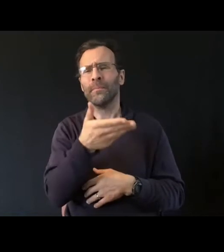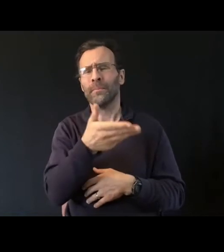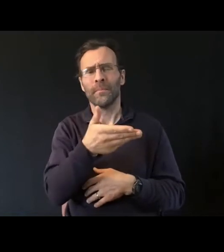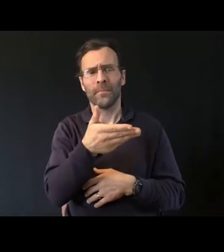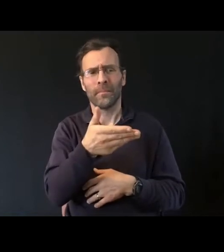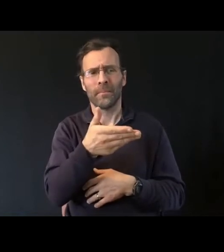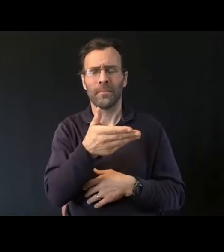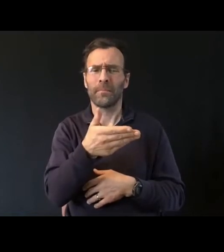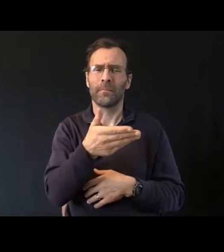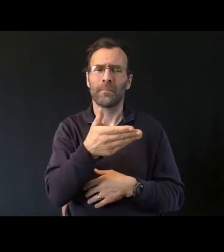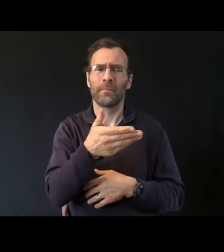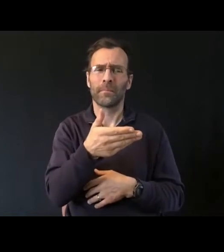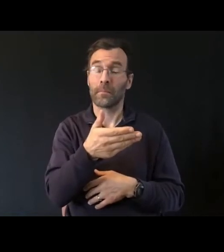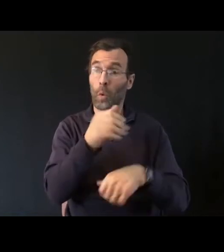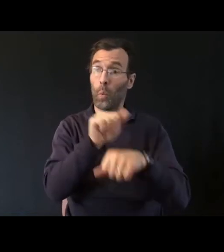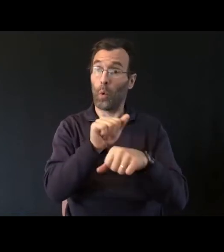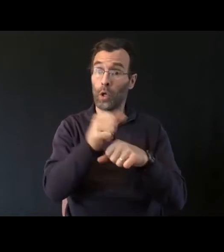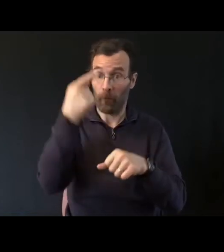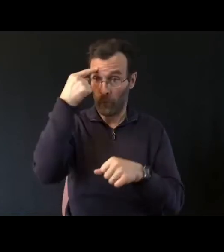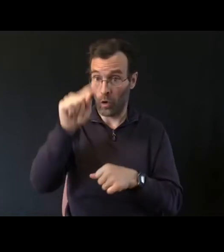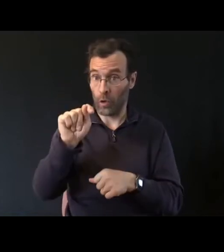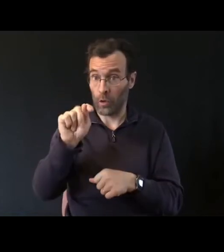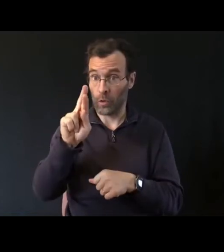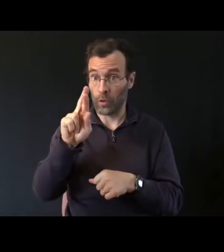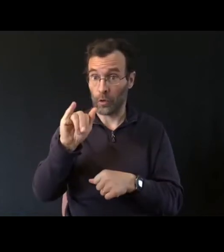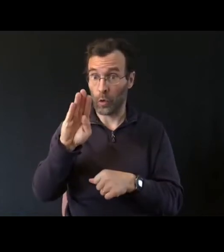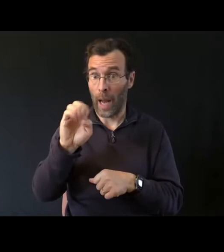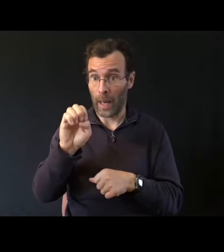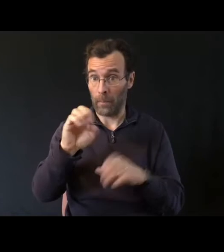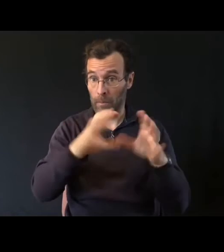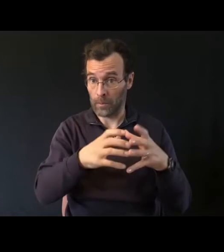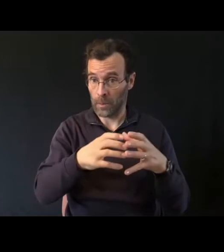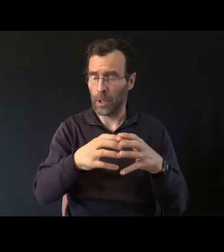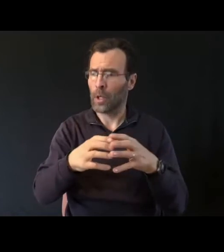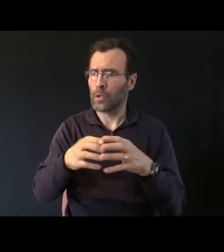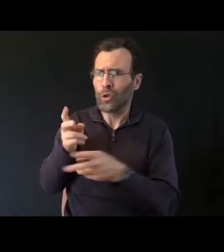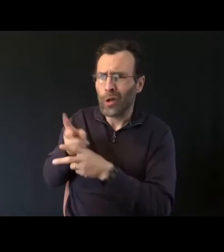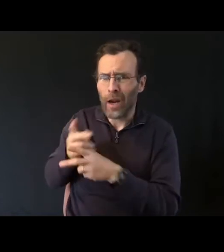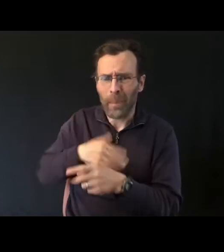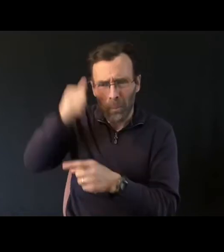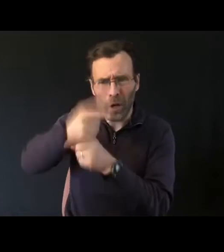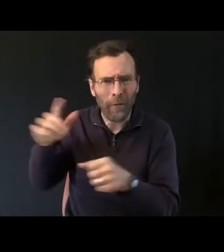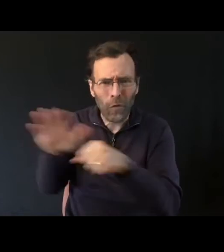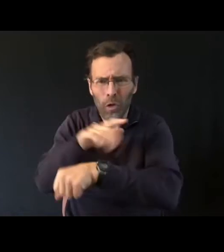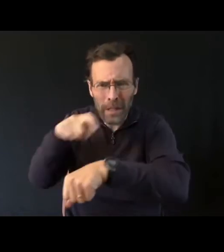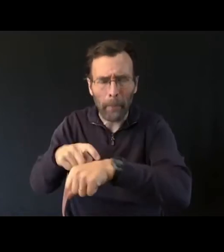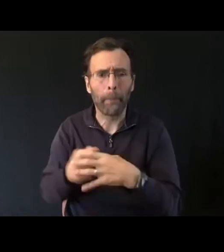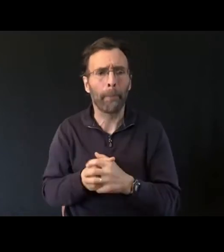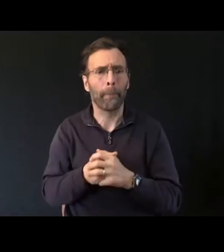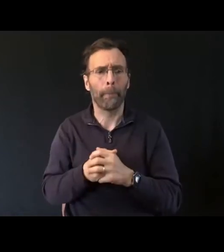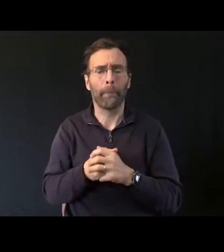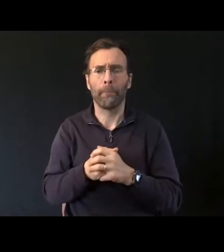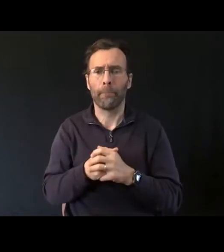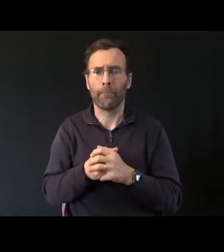worked on for the tribe, took care of him full time, was active within